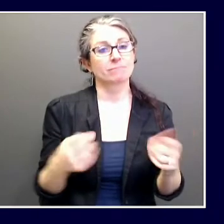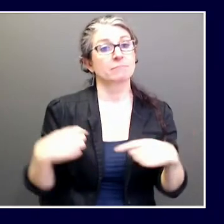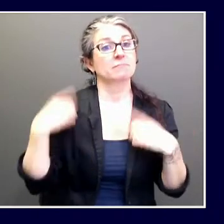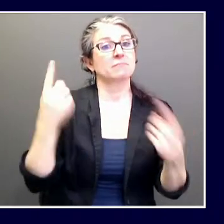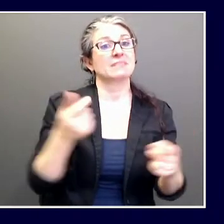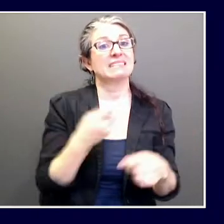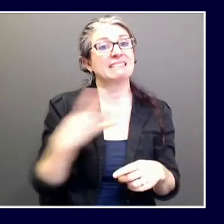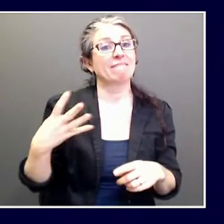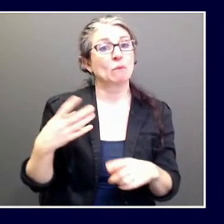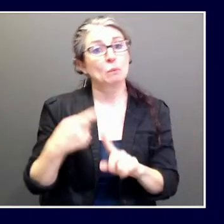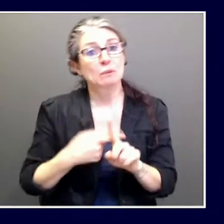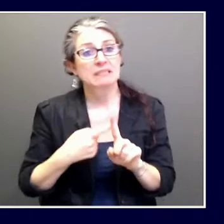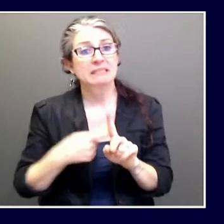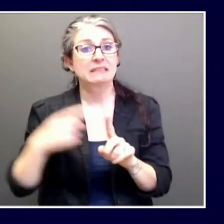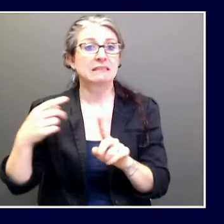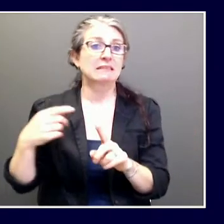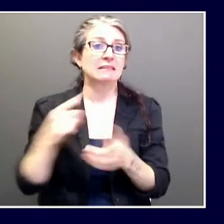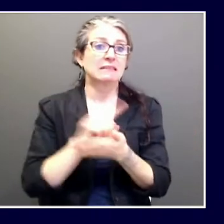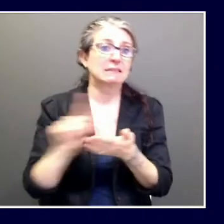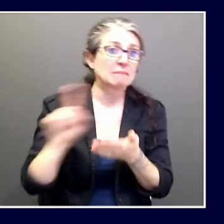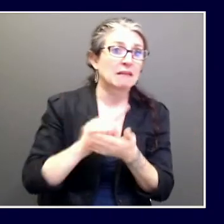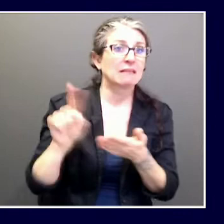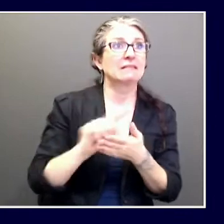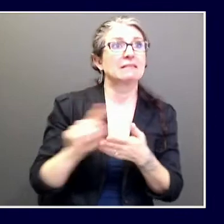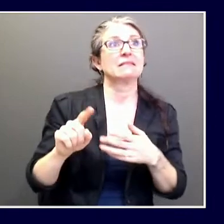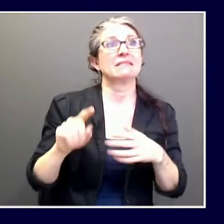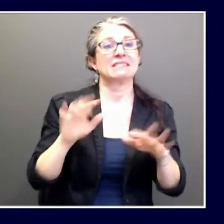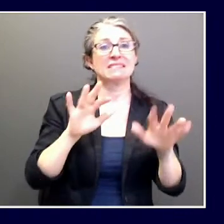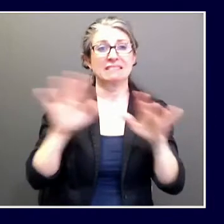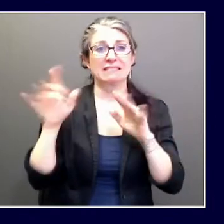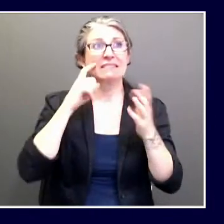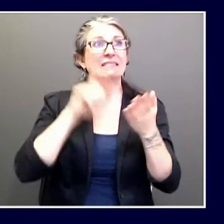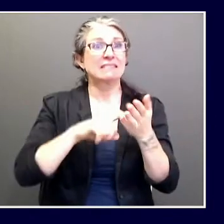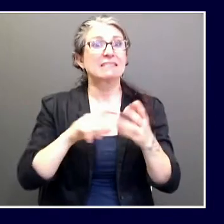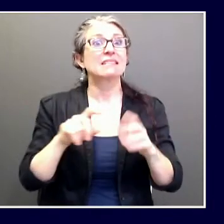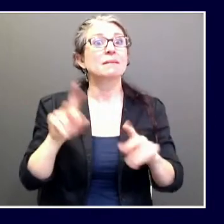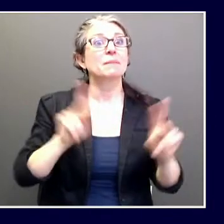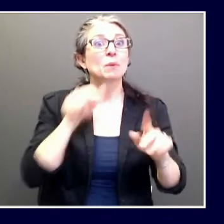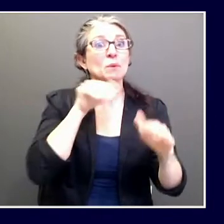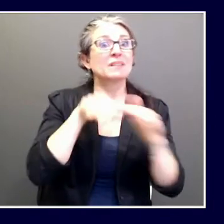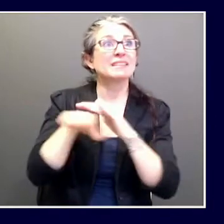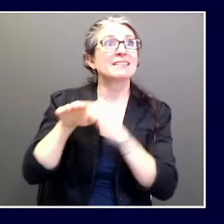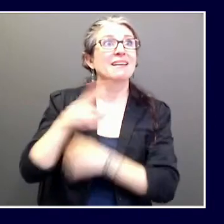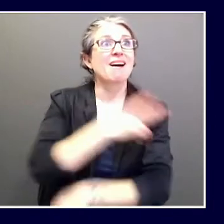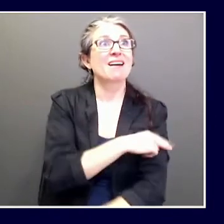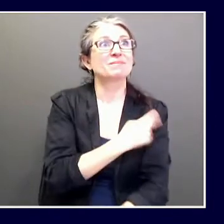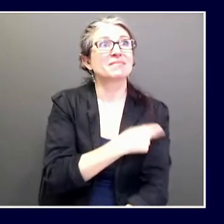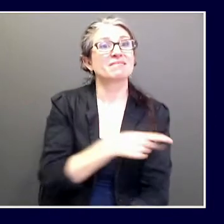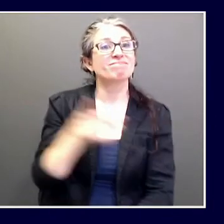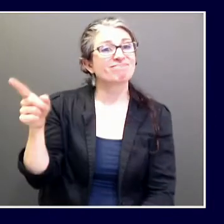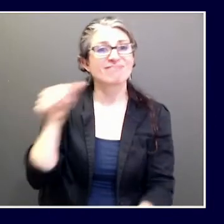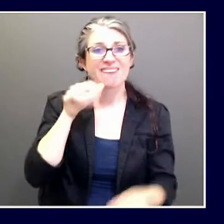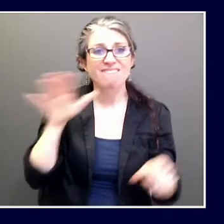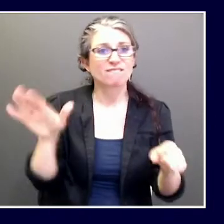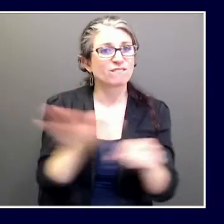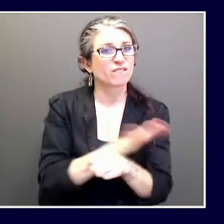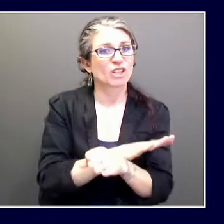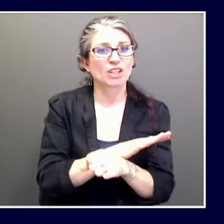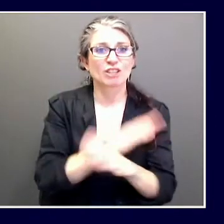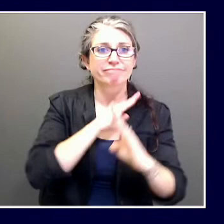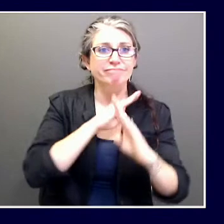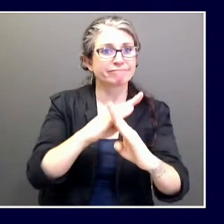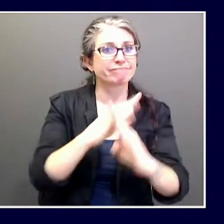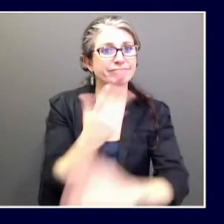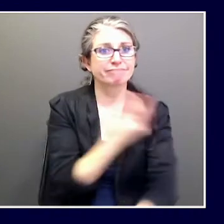is the percentage of individuals who are in hospitals who are not fully vaccinated, which has been pretty consistently right